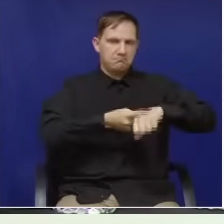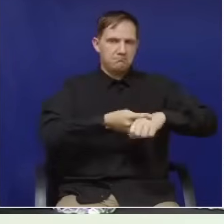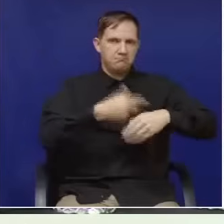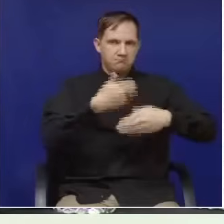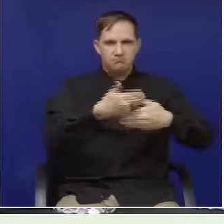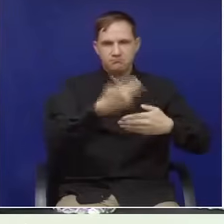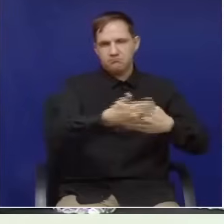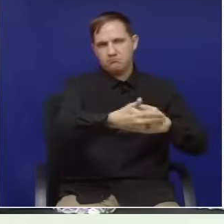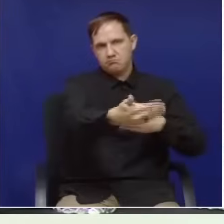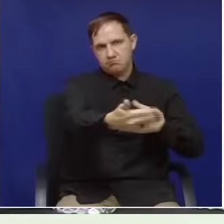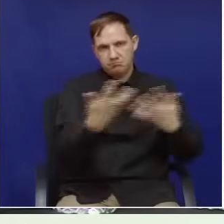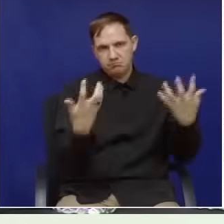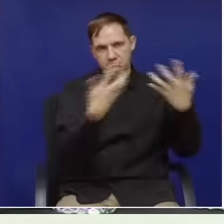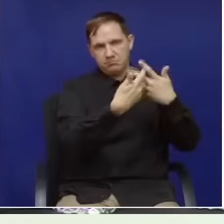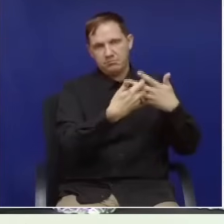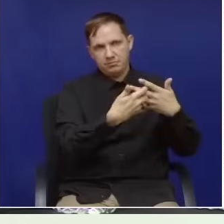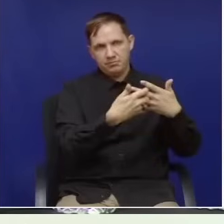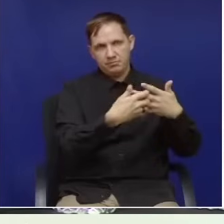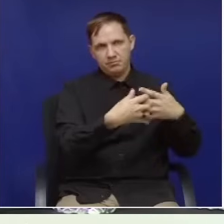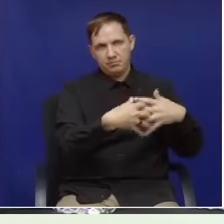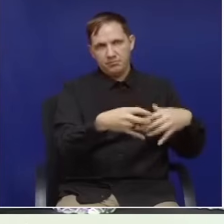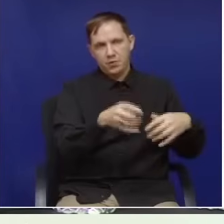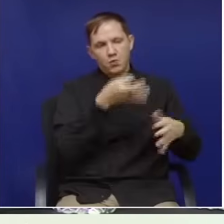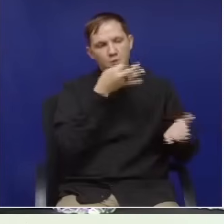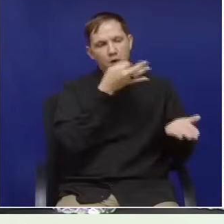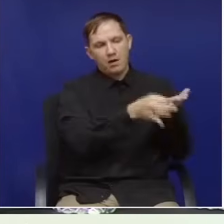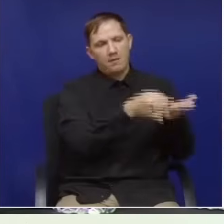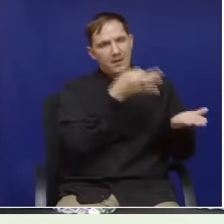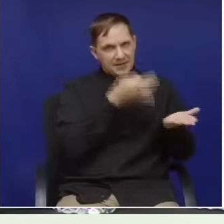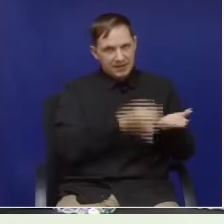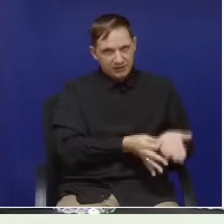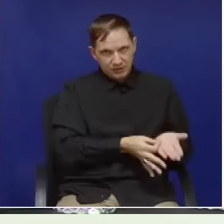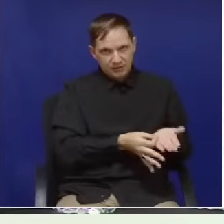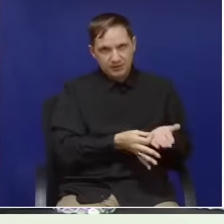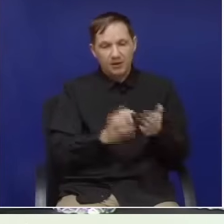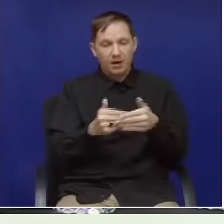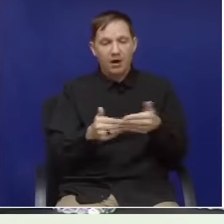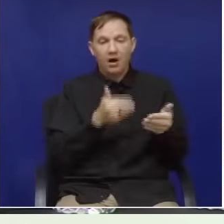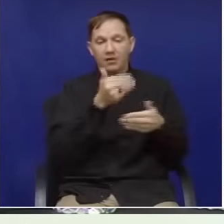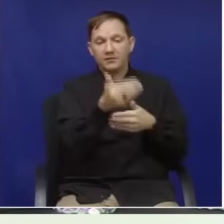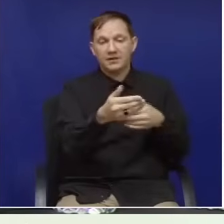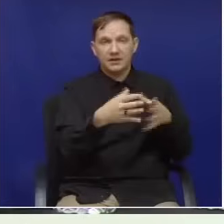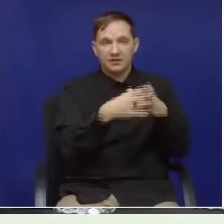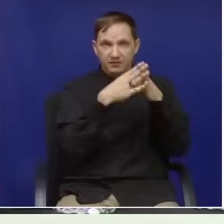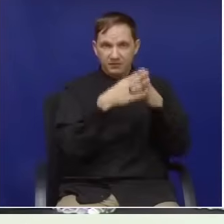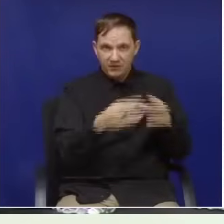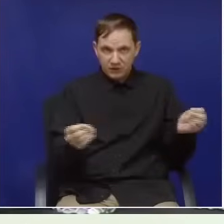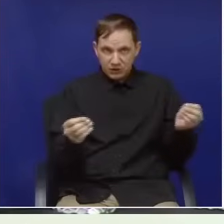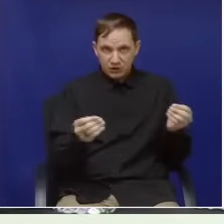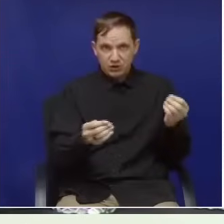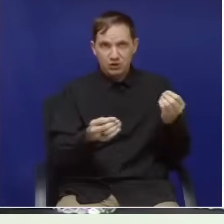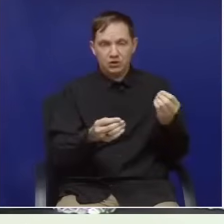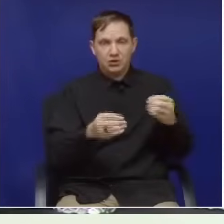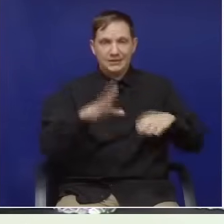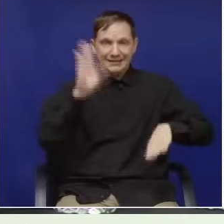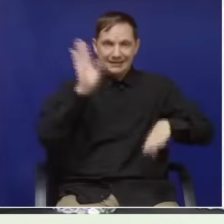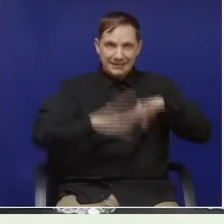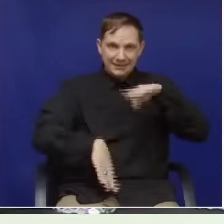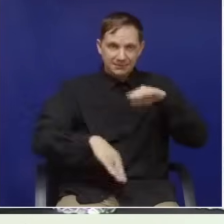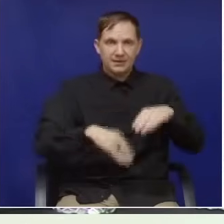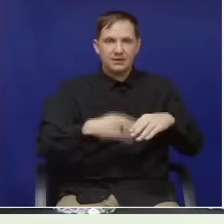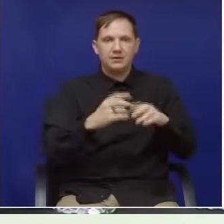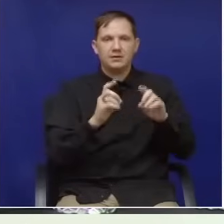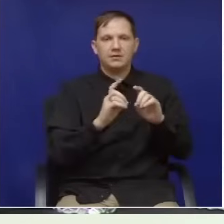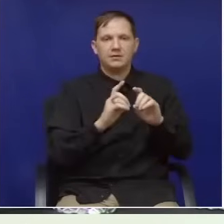instituted in line with the applicable recommendations. Following the conclusion of the disciplinary process, Major